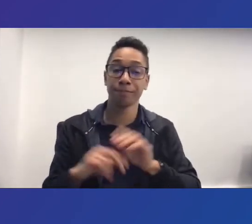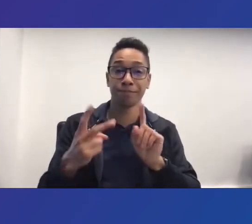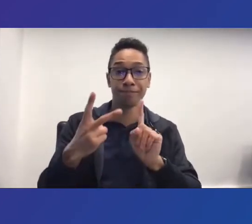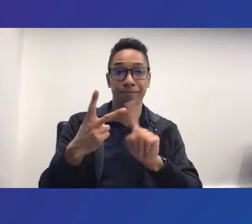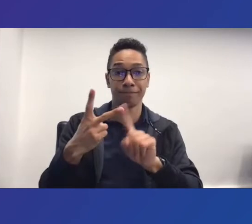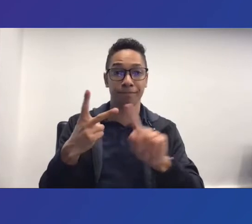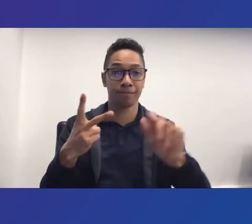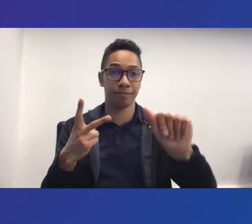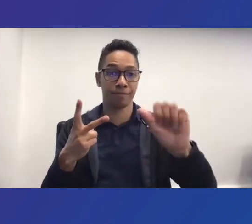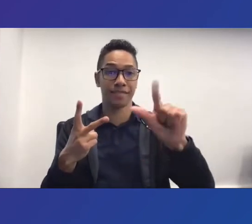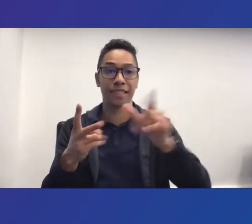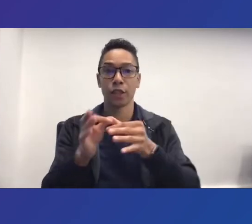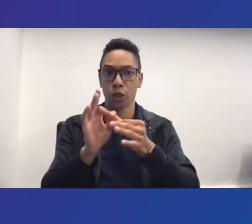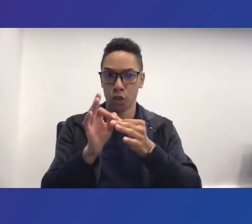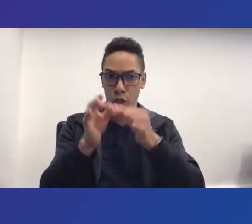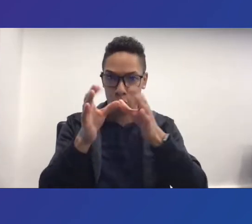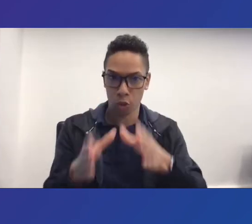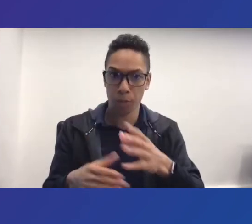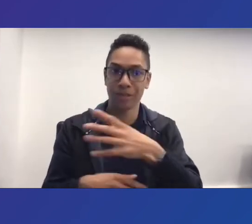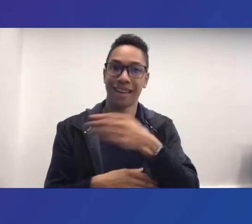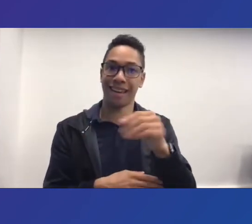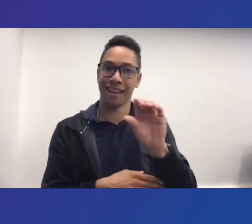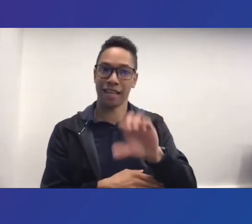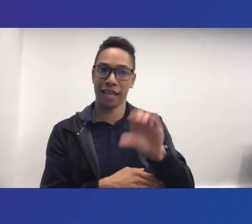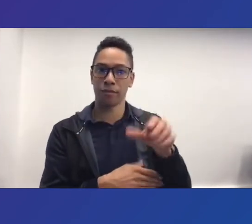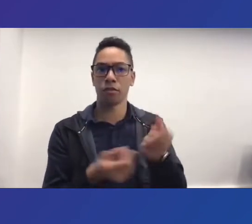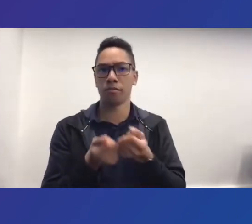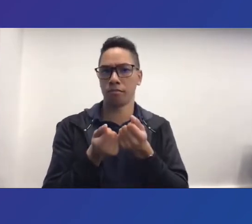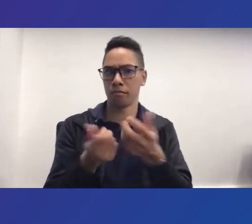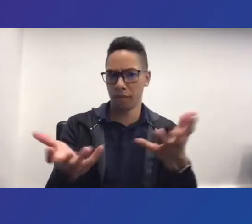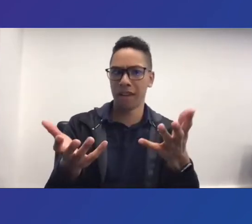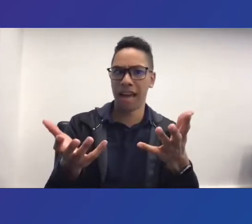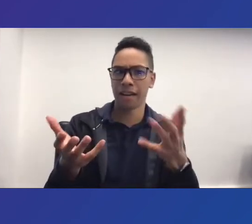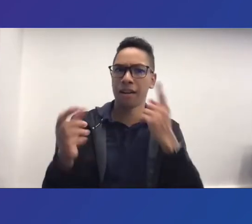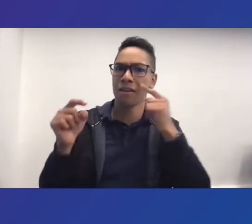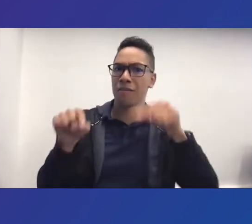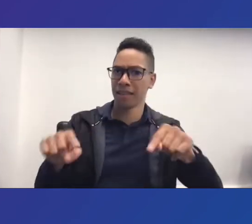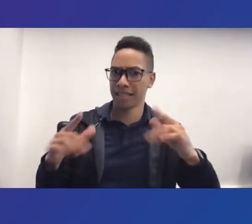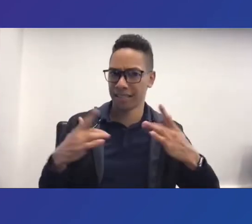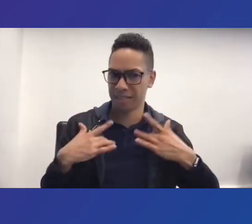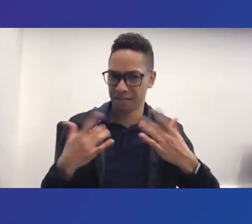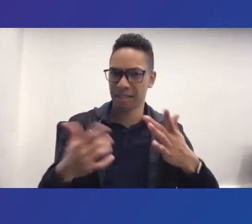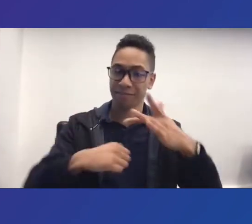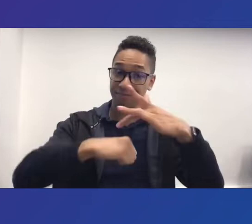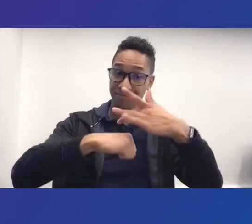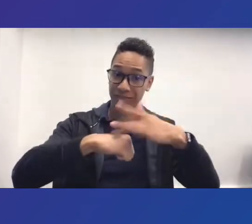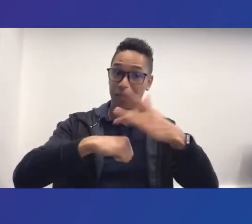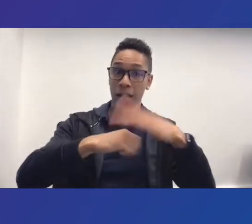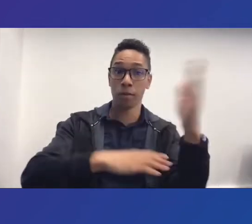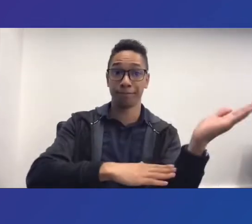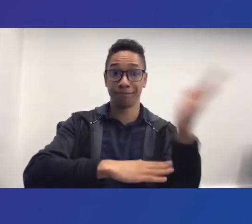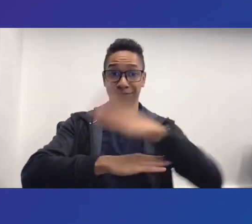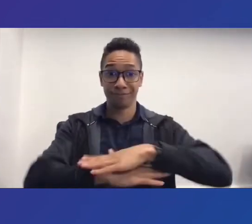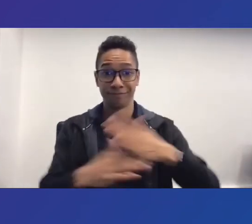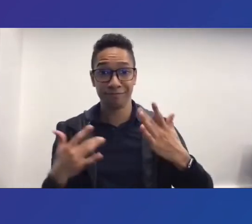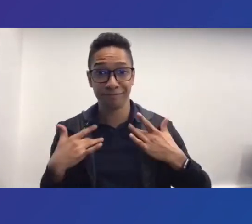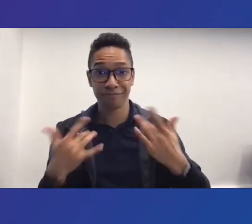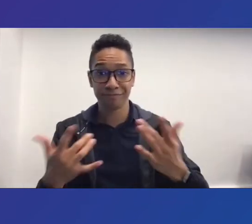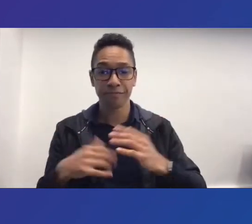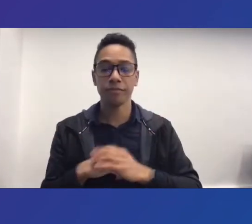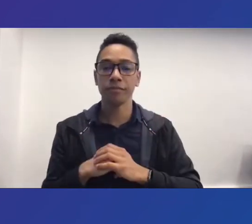from SignNexus and closed captioning services provided by the Viscardi Center will be available throughout the session.